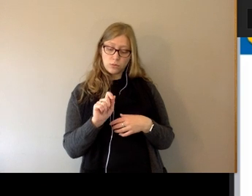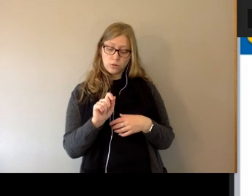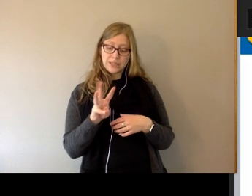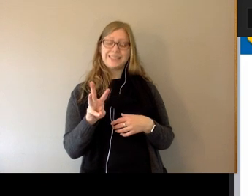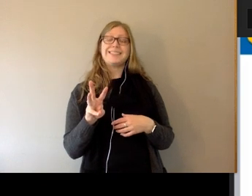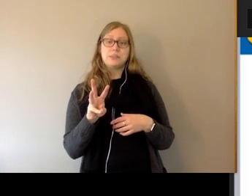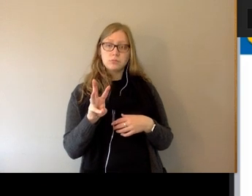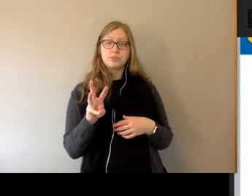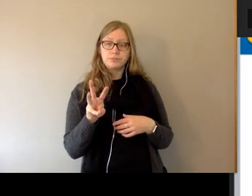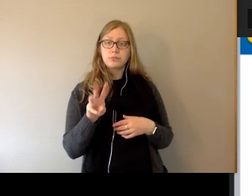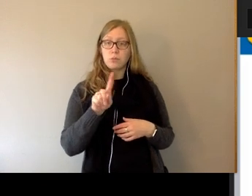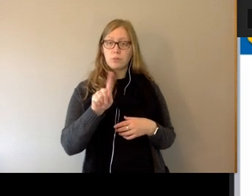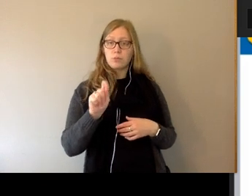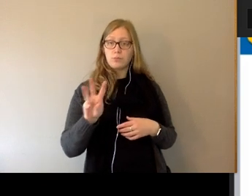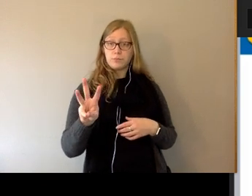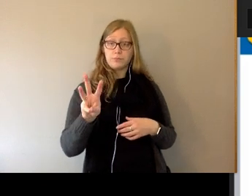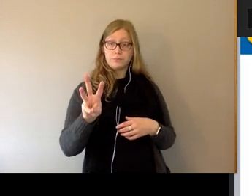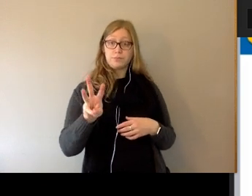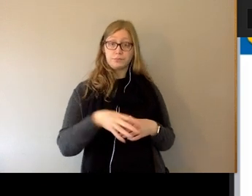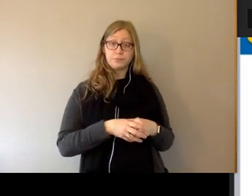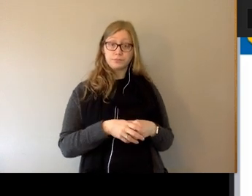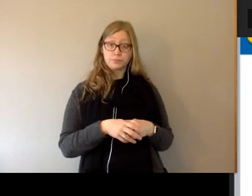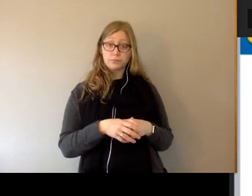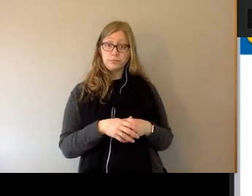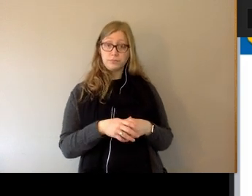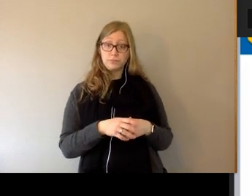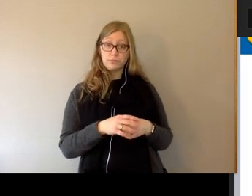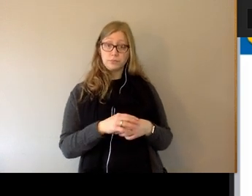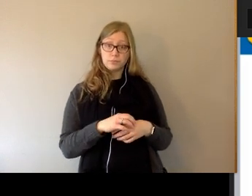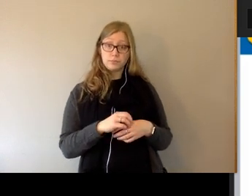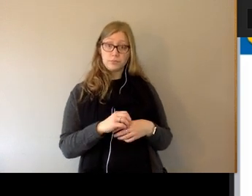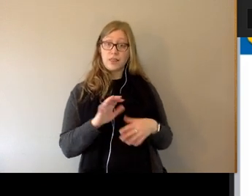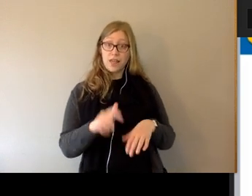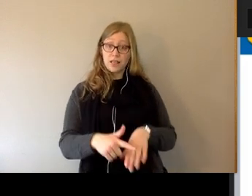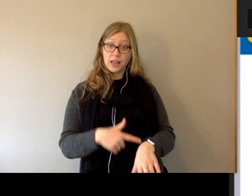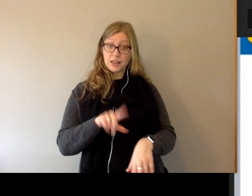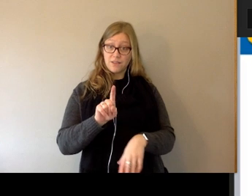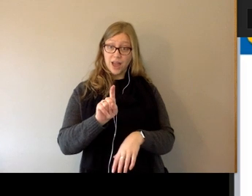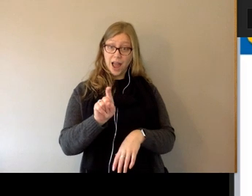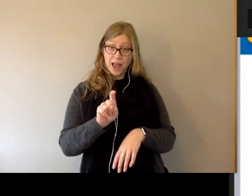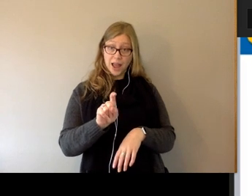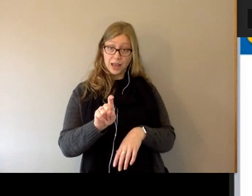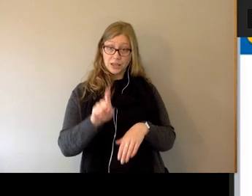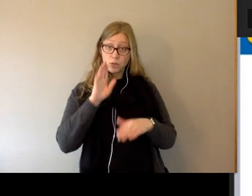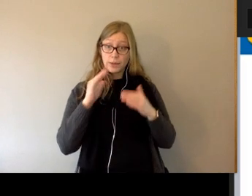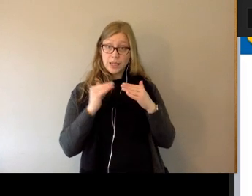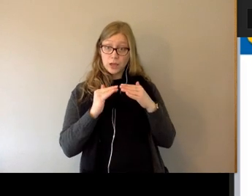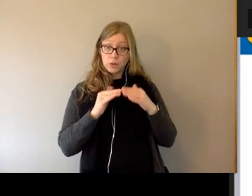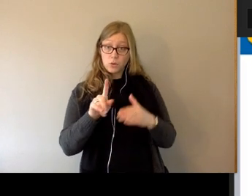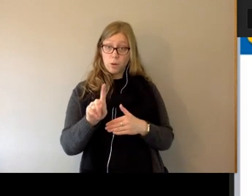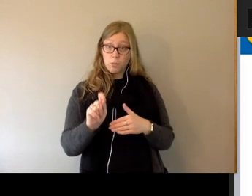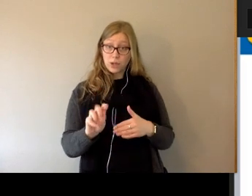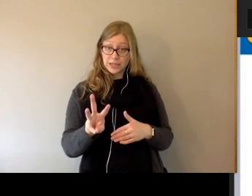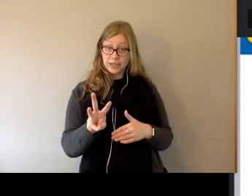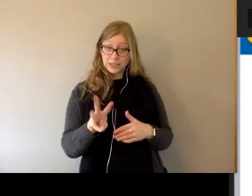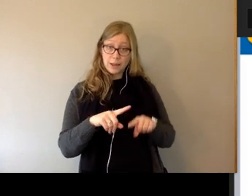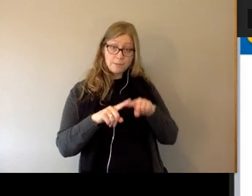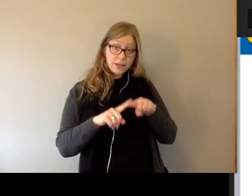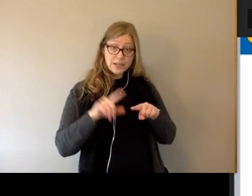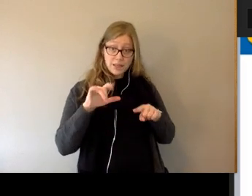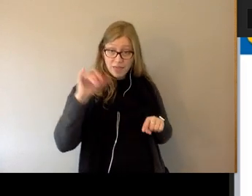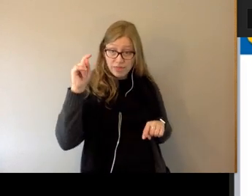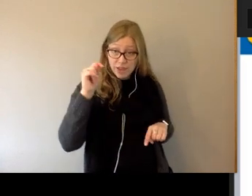So this length right here, x, would be 1.6 based upon the theorem that we used,